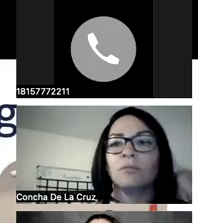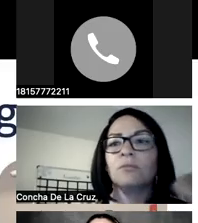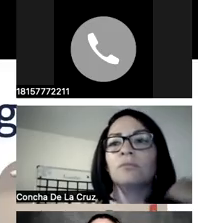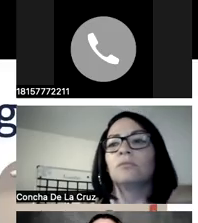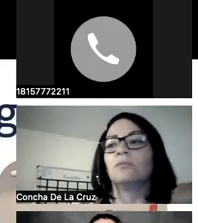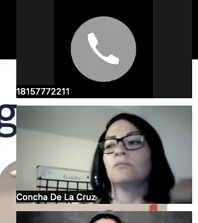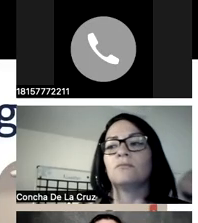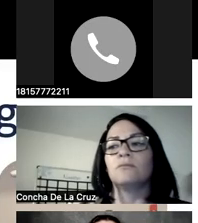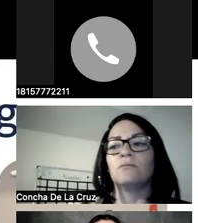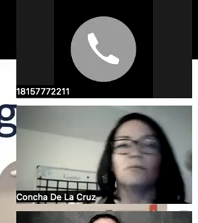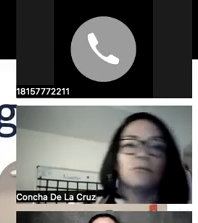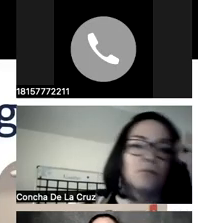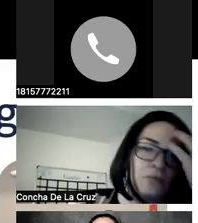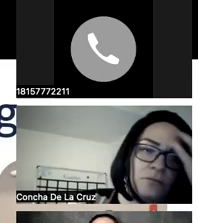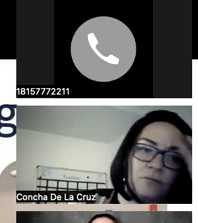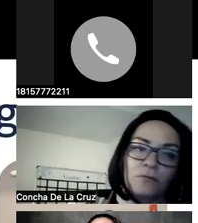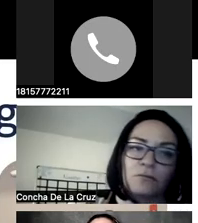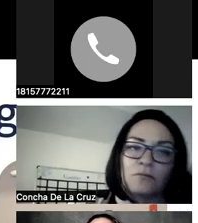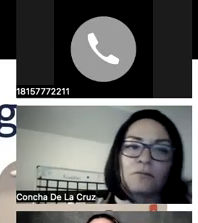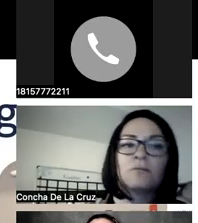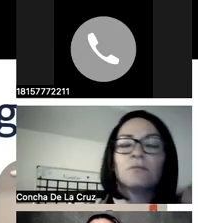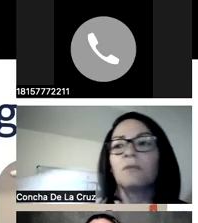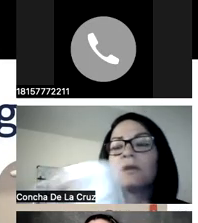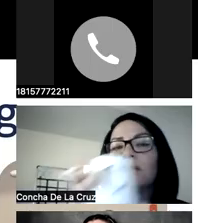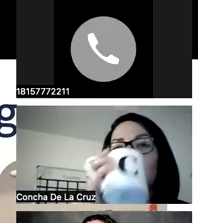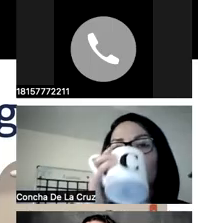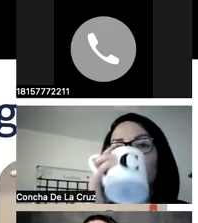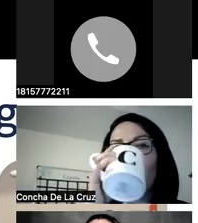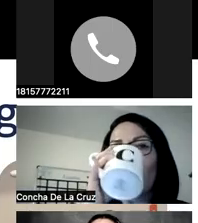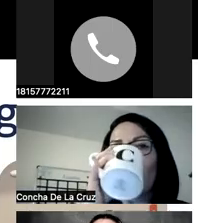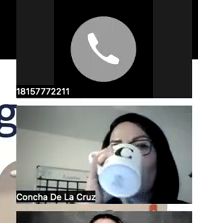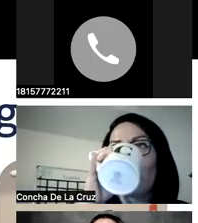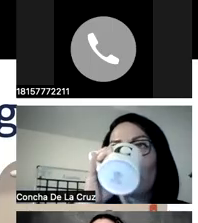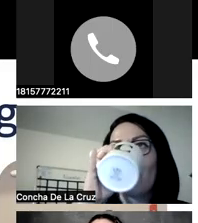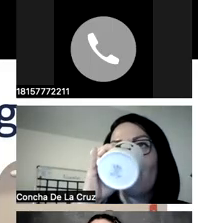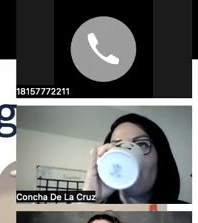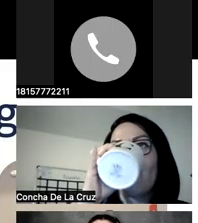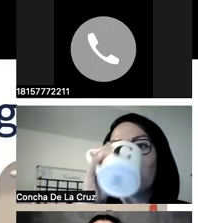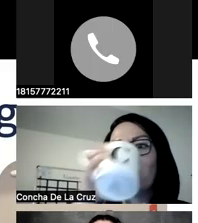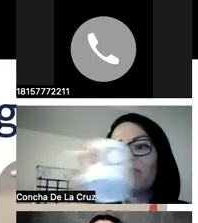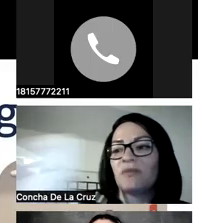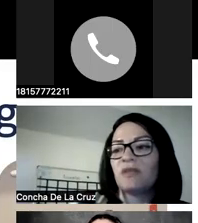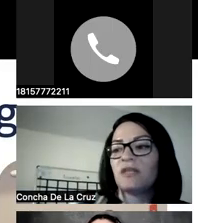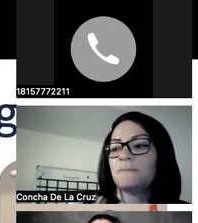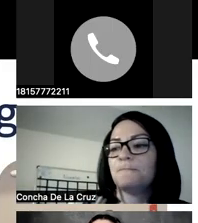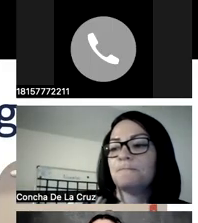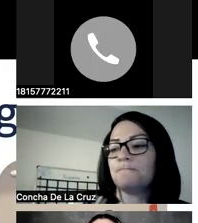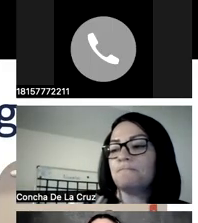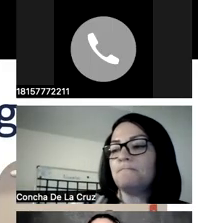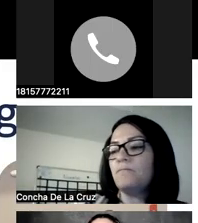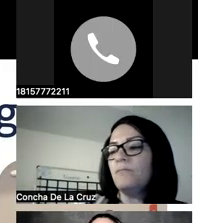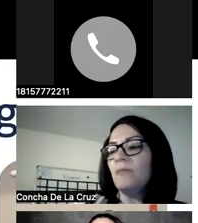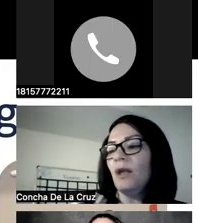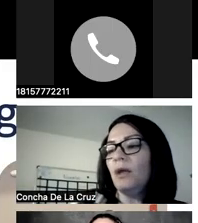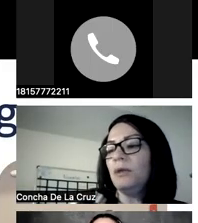contracts, VCU, of course, with the customer case studies, which is always really, really great. I think some of those are the